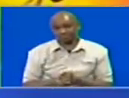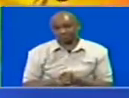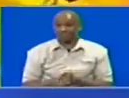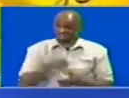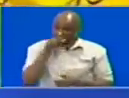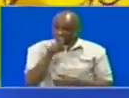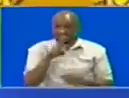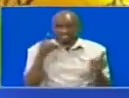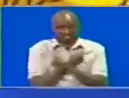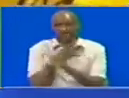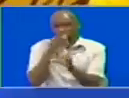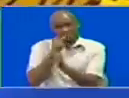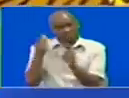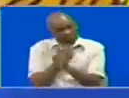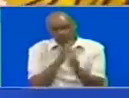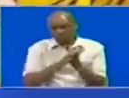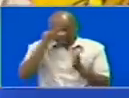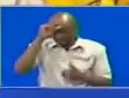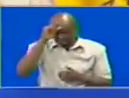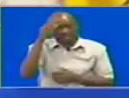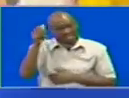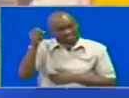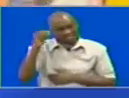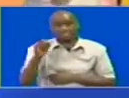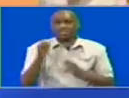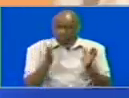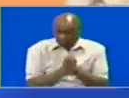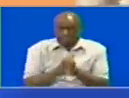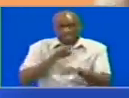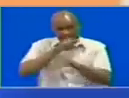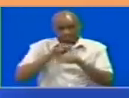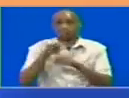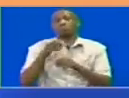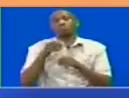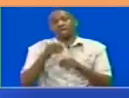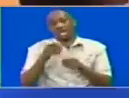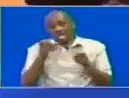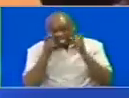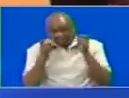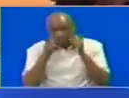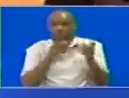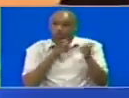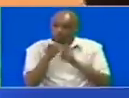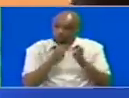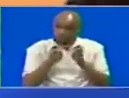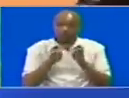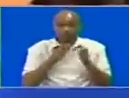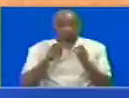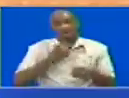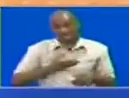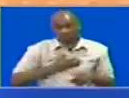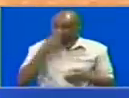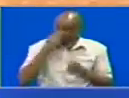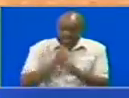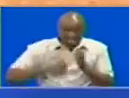These different organizations and government agencies, including the National AIDS Control Council, have put in extra